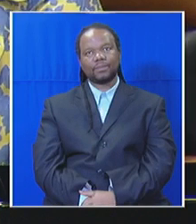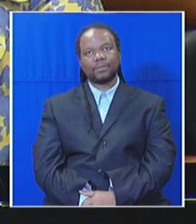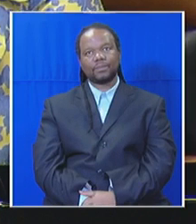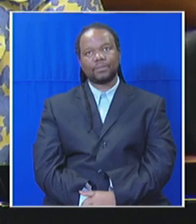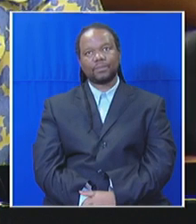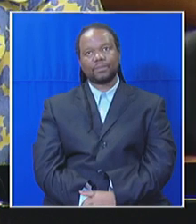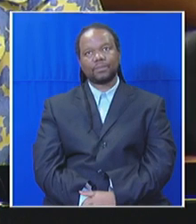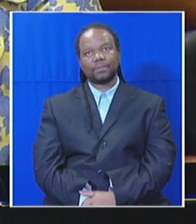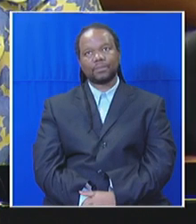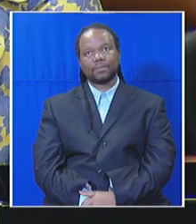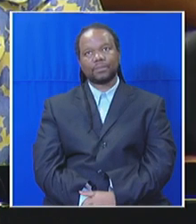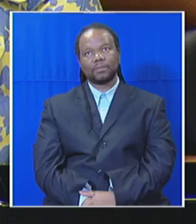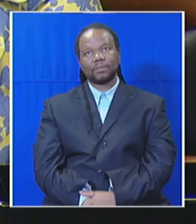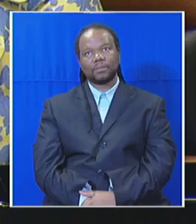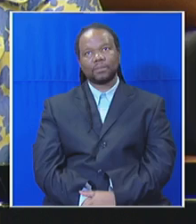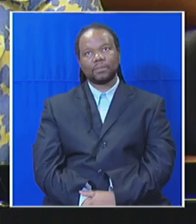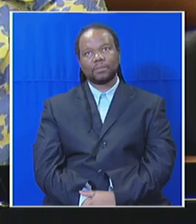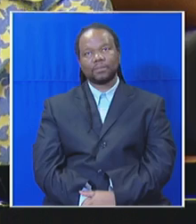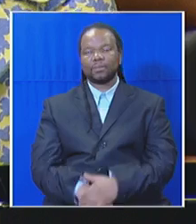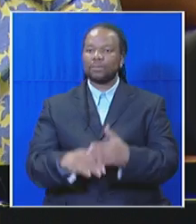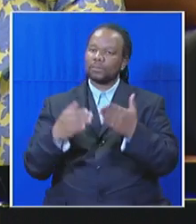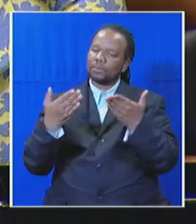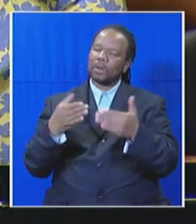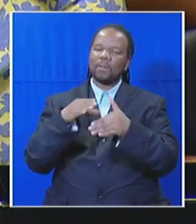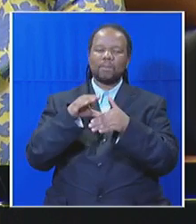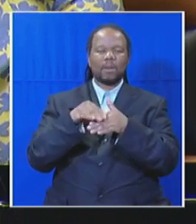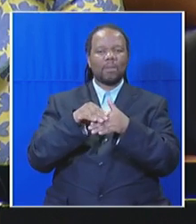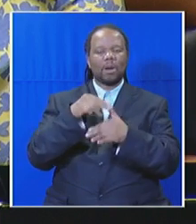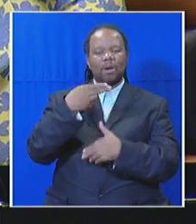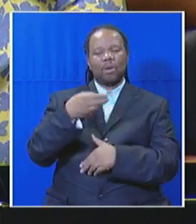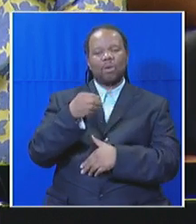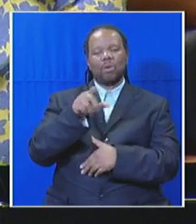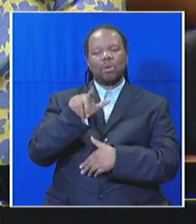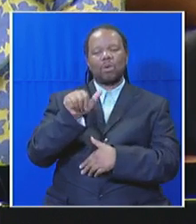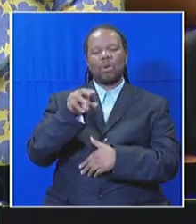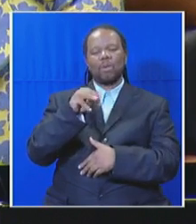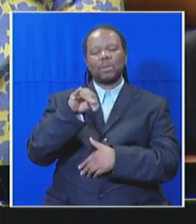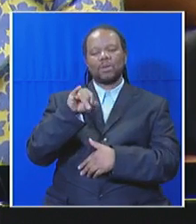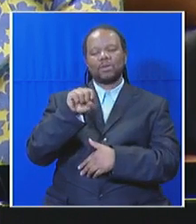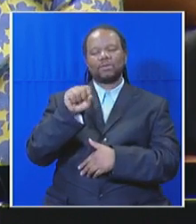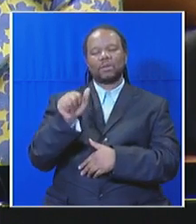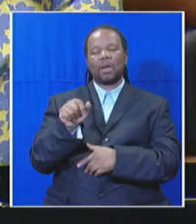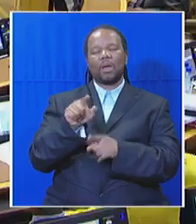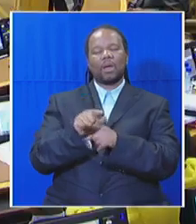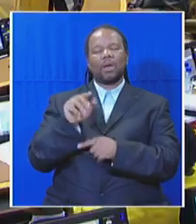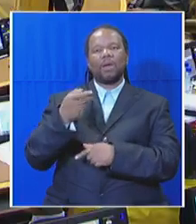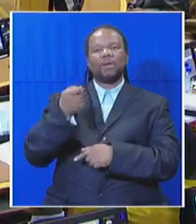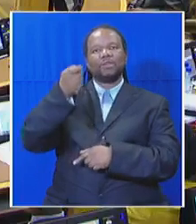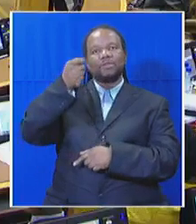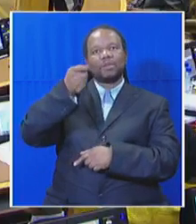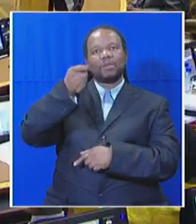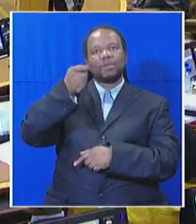I recognize Honorable Olomisa. Honorable Speaker. Honorable Speaker.